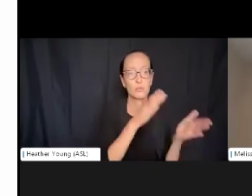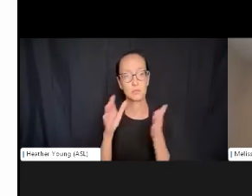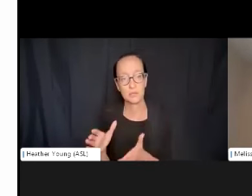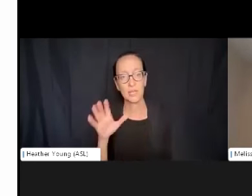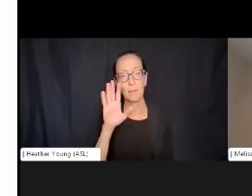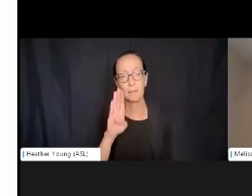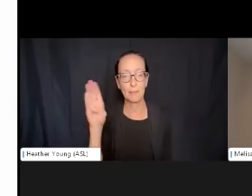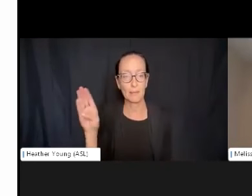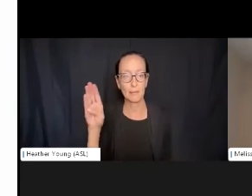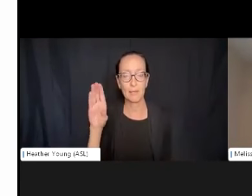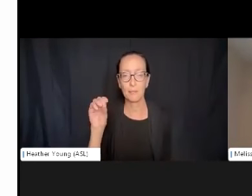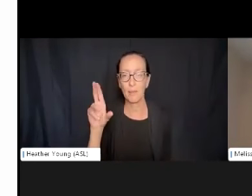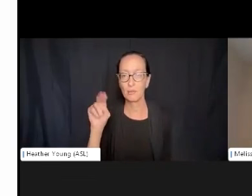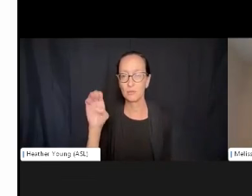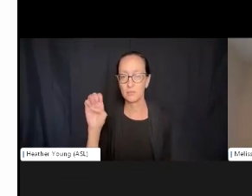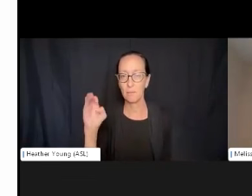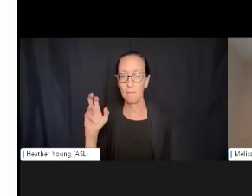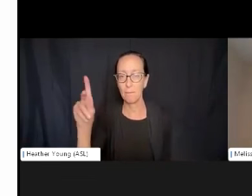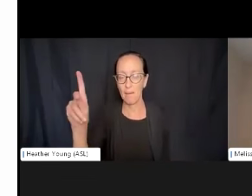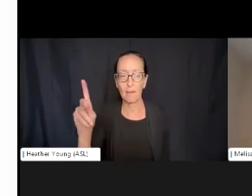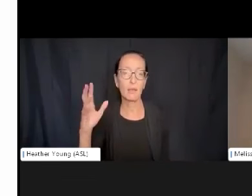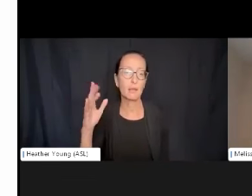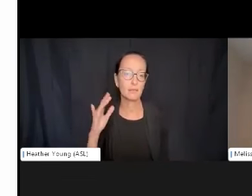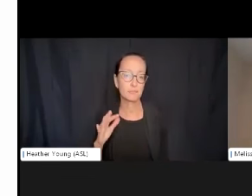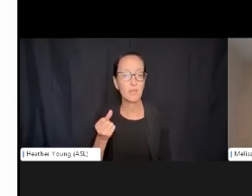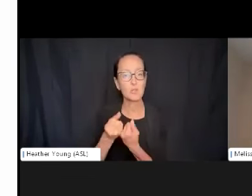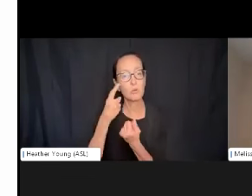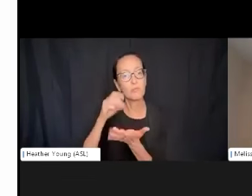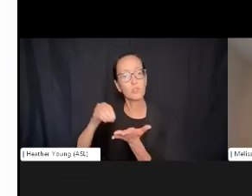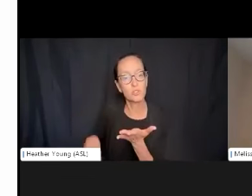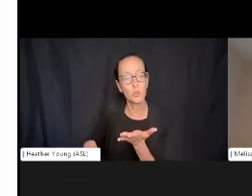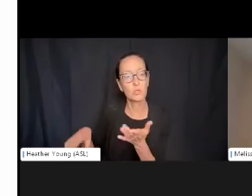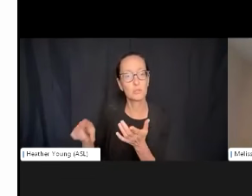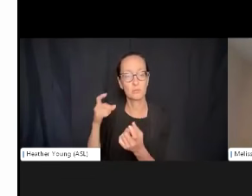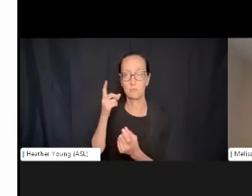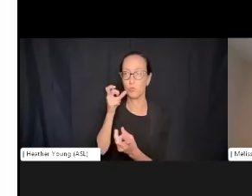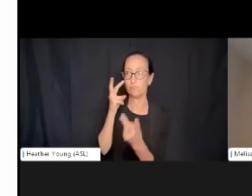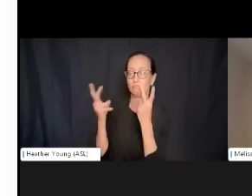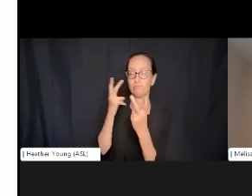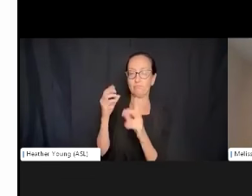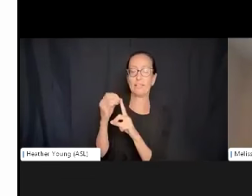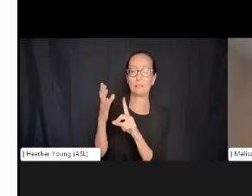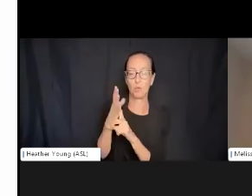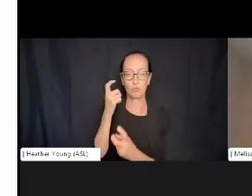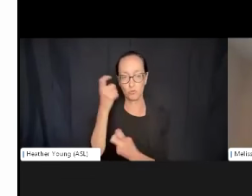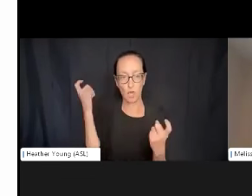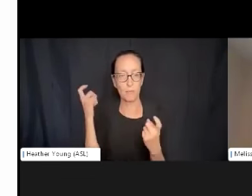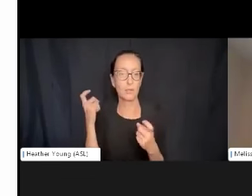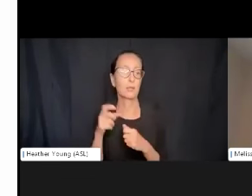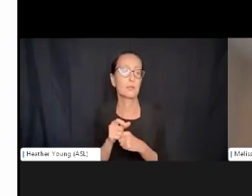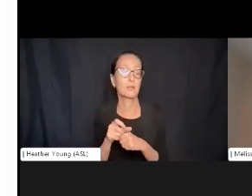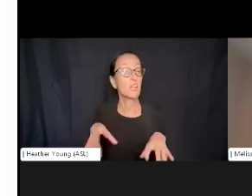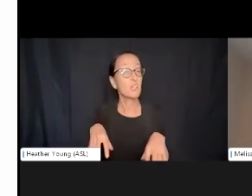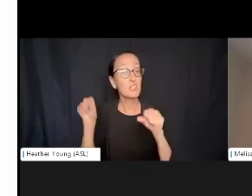support for students exposed to trauma that can actually be delivered by non-clinical mental health individuals. Their training for these is free.